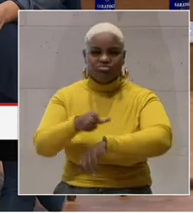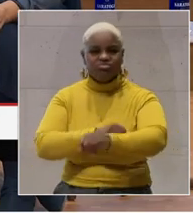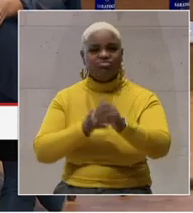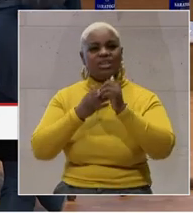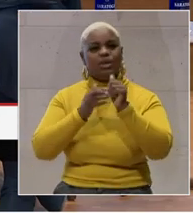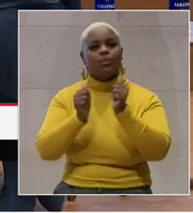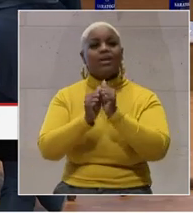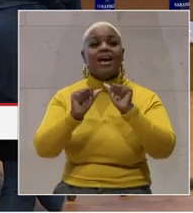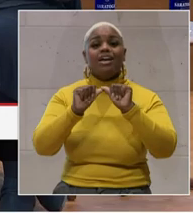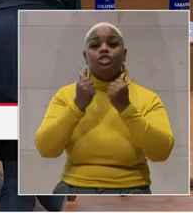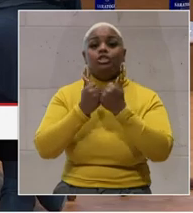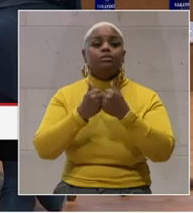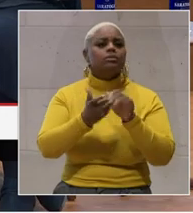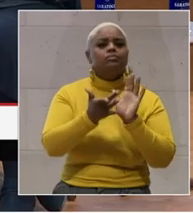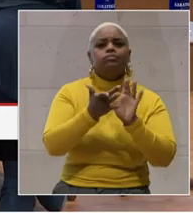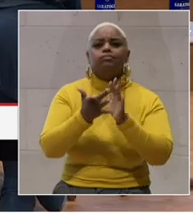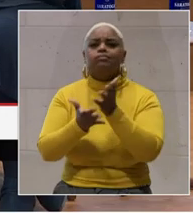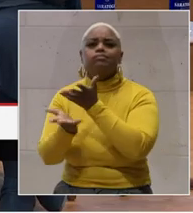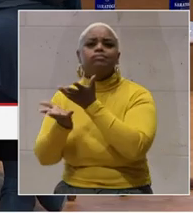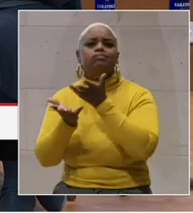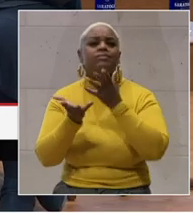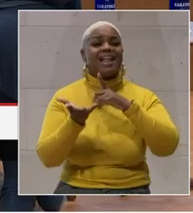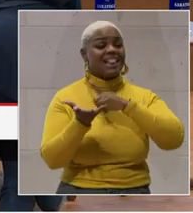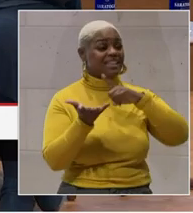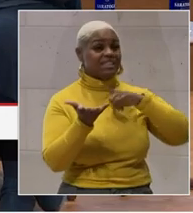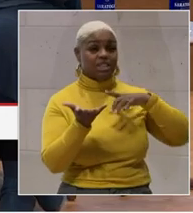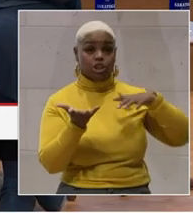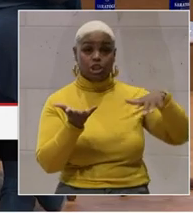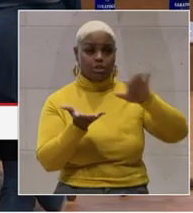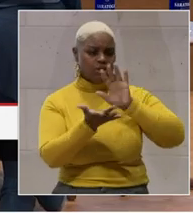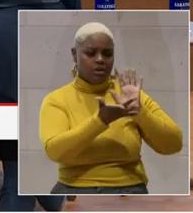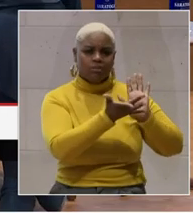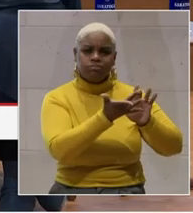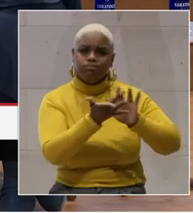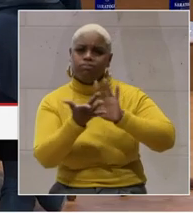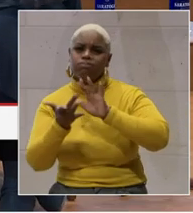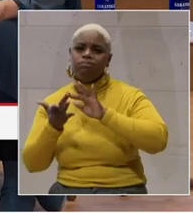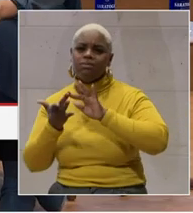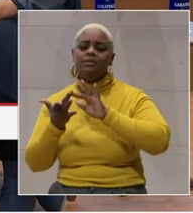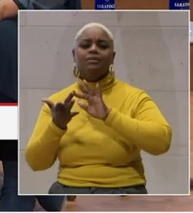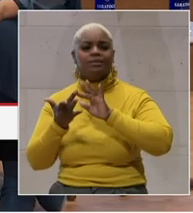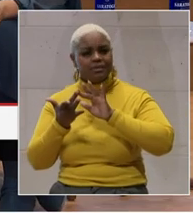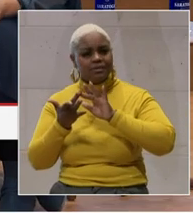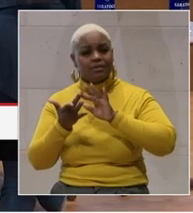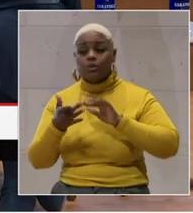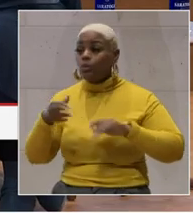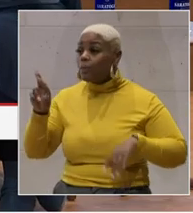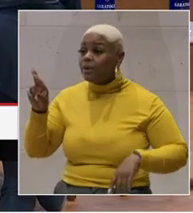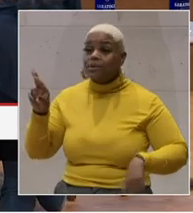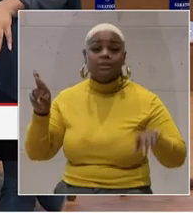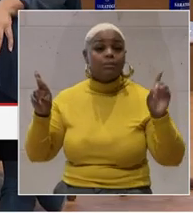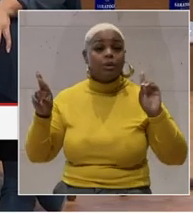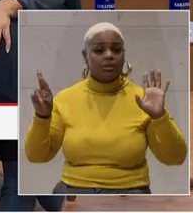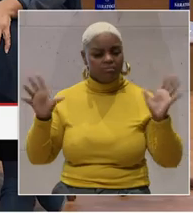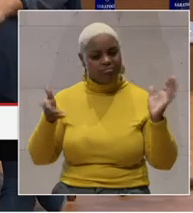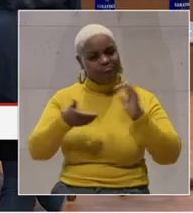congressional leadership as a bipartisan organization and say, this is what we know works